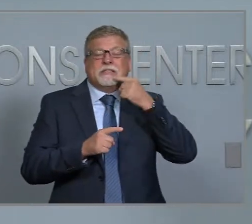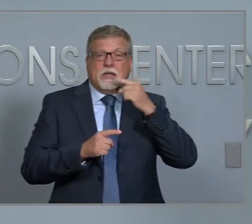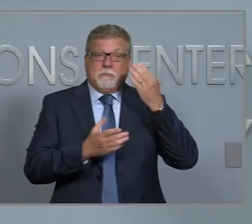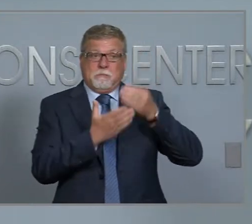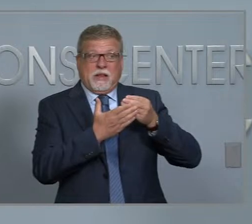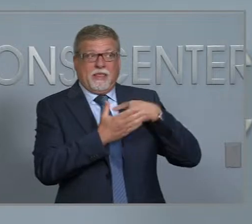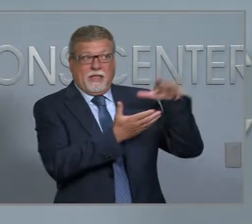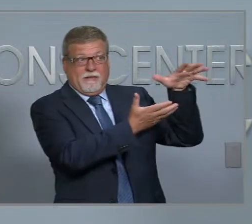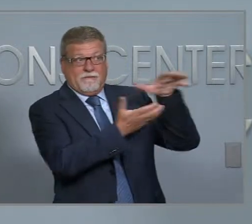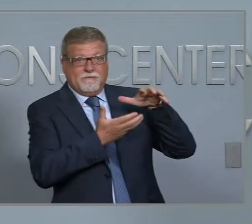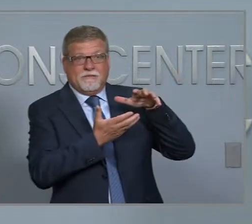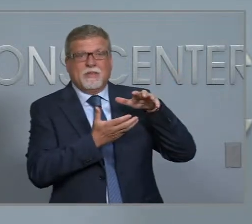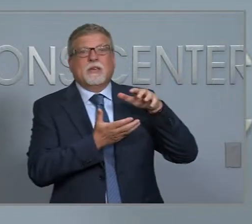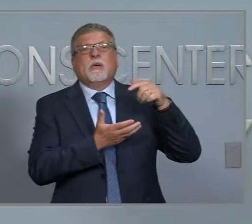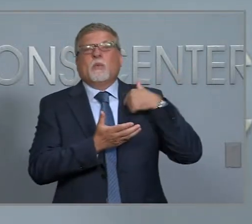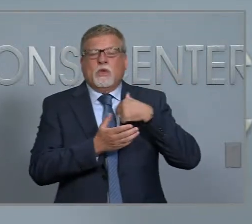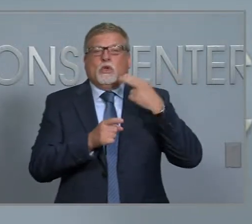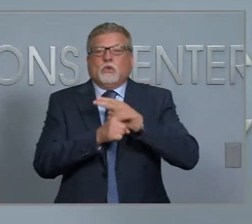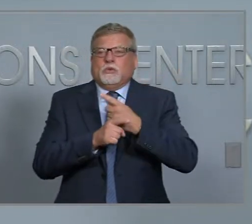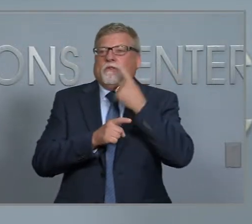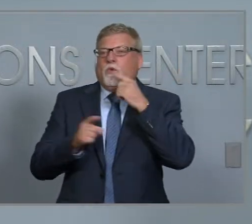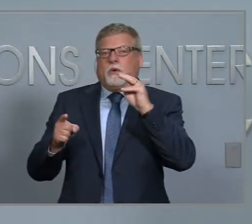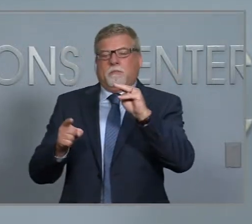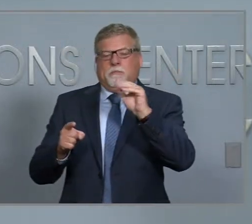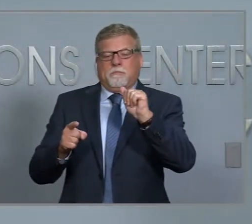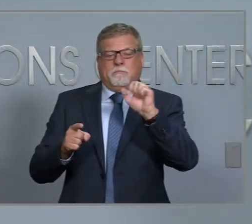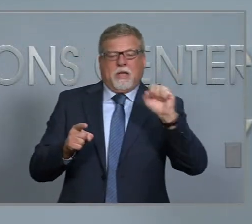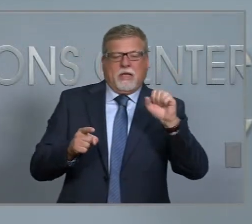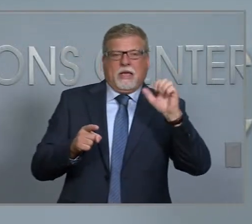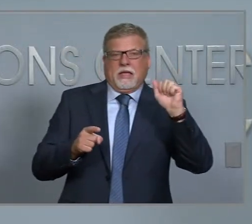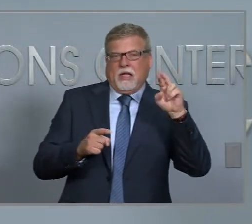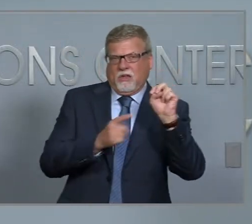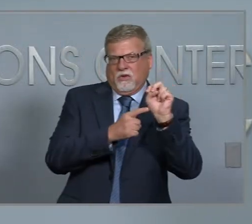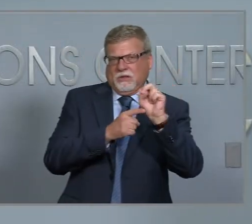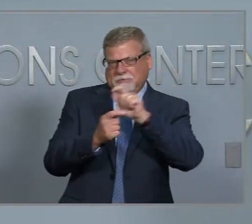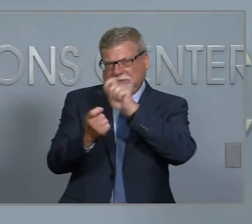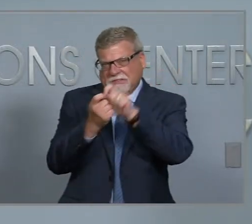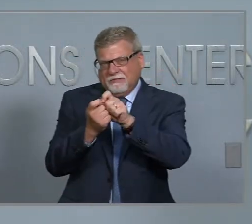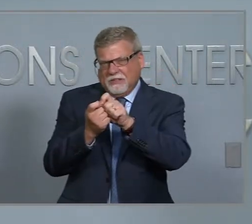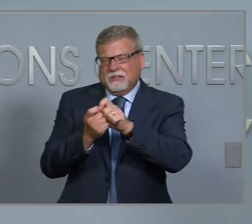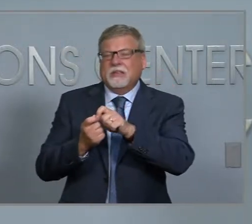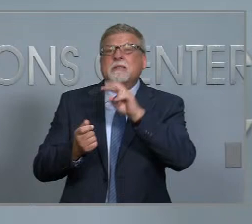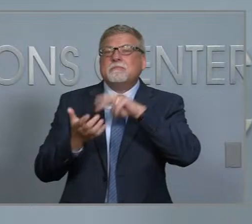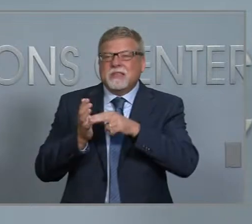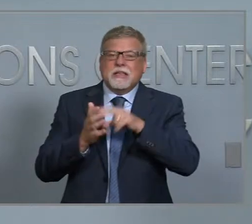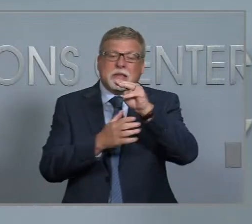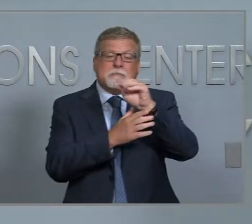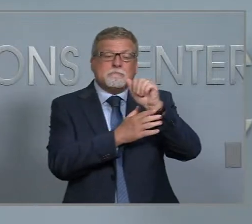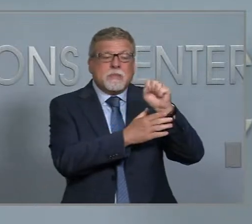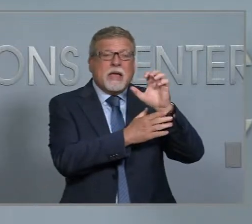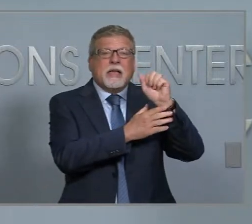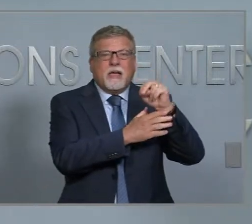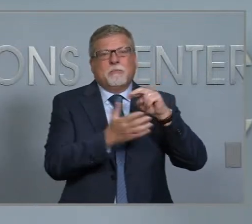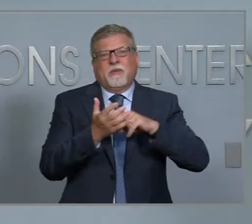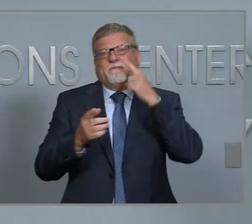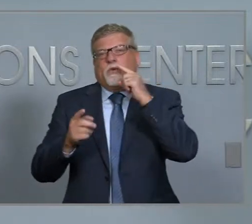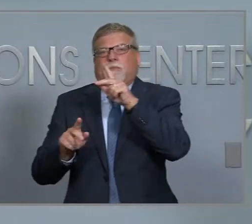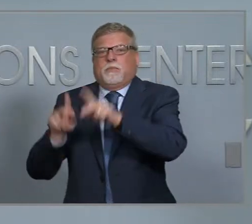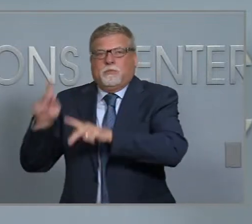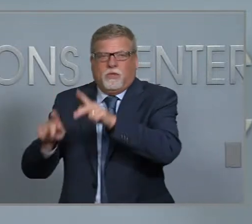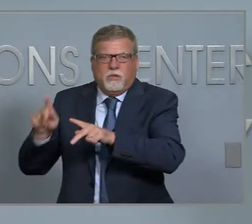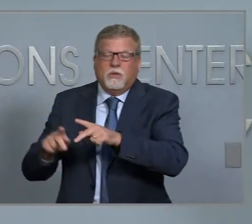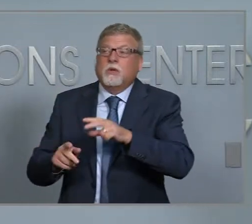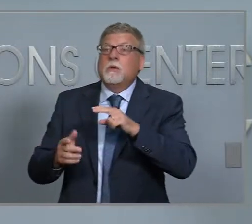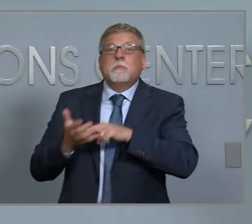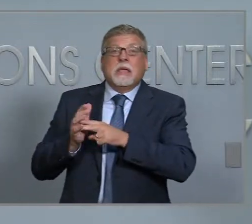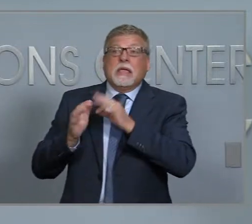are putting towards supporting mass care, so the areas that are really focused on people, are we supporting getting them out of the floodwaters or